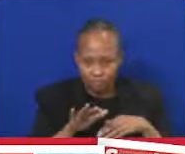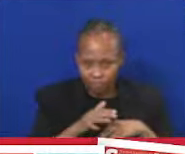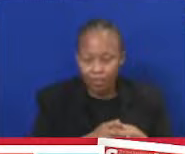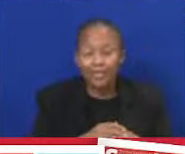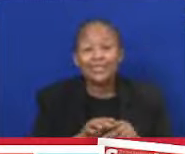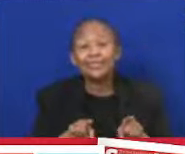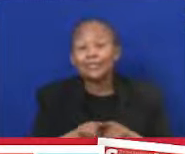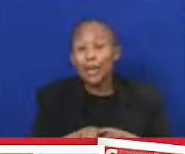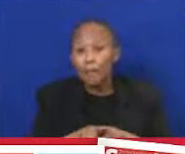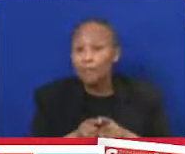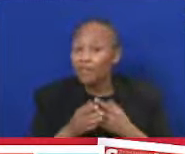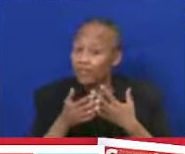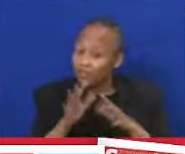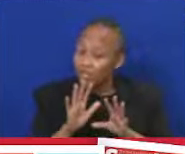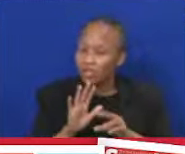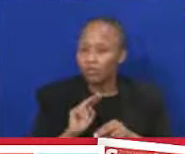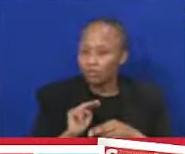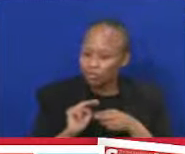about pertaining